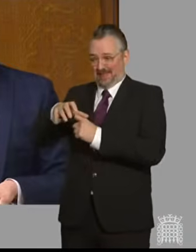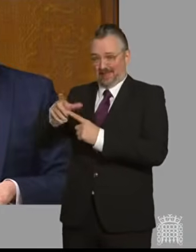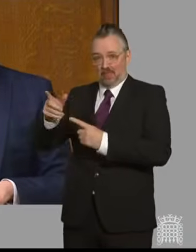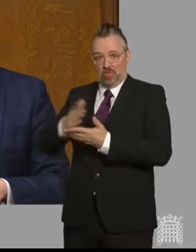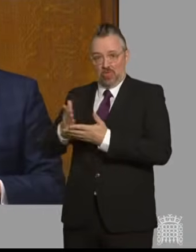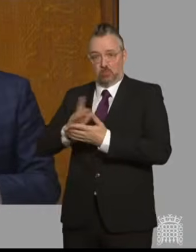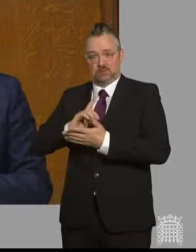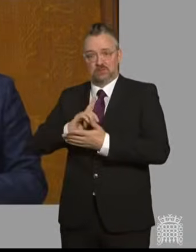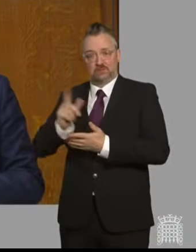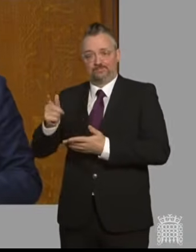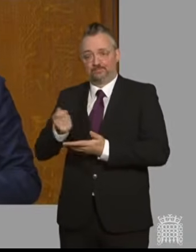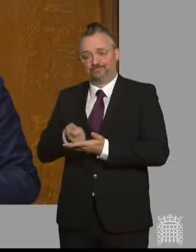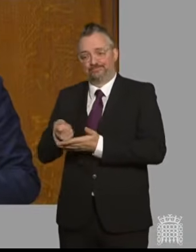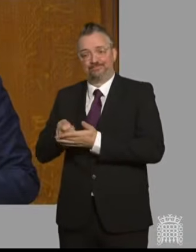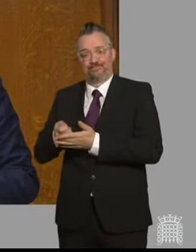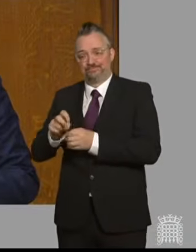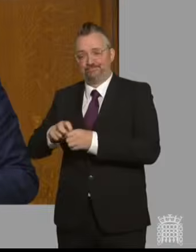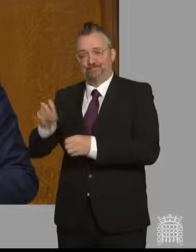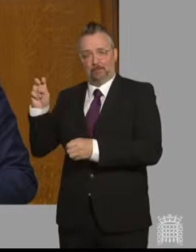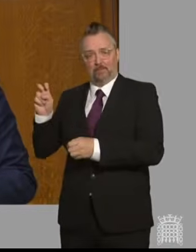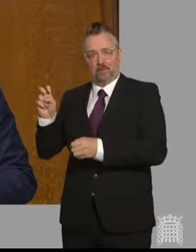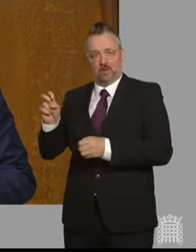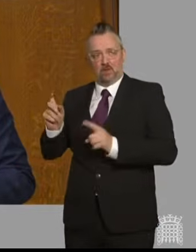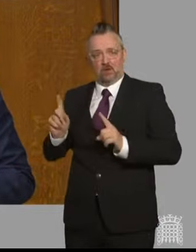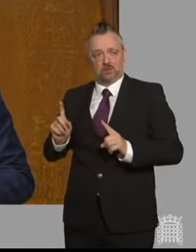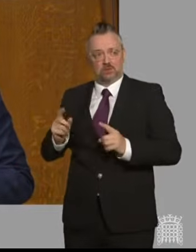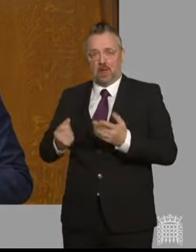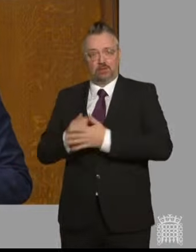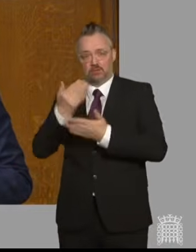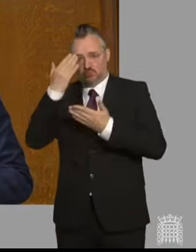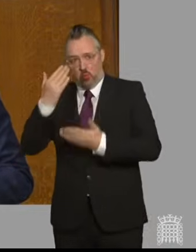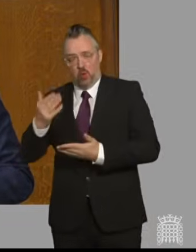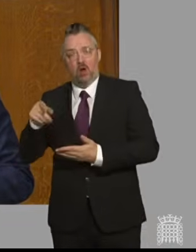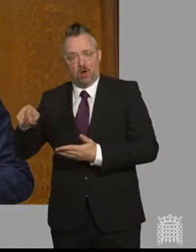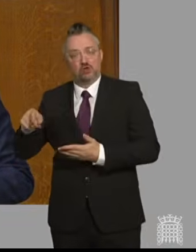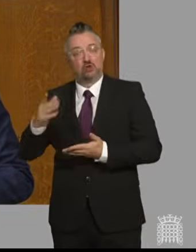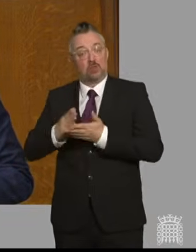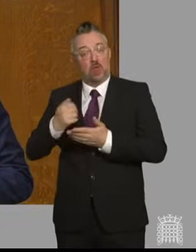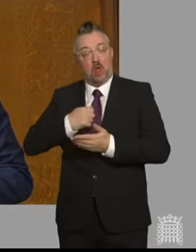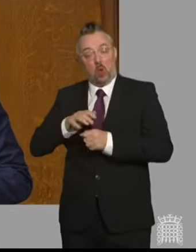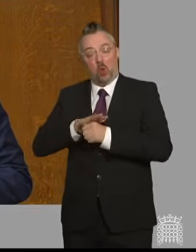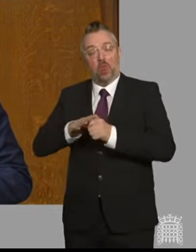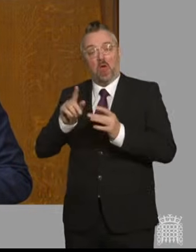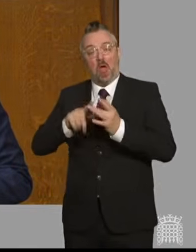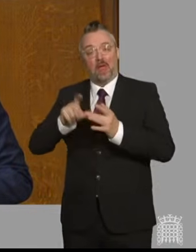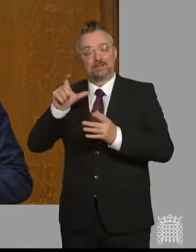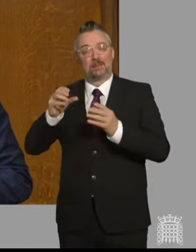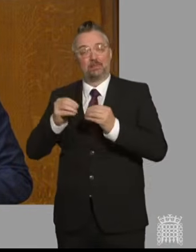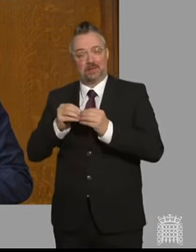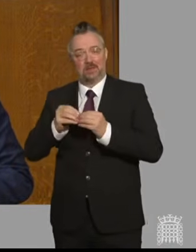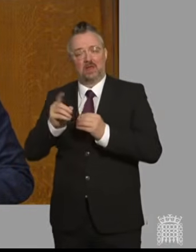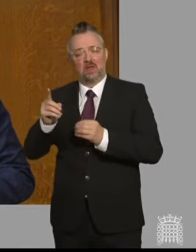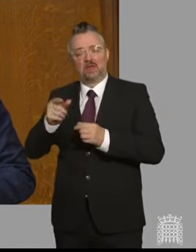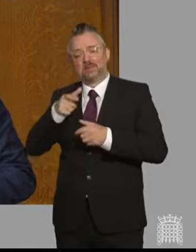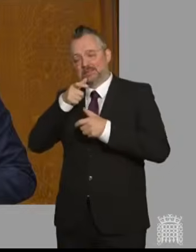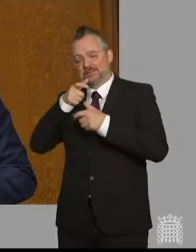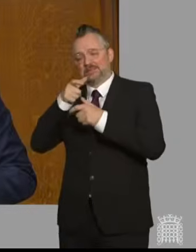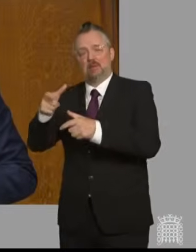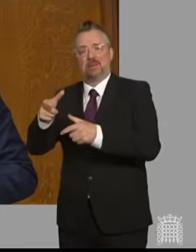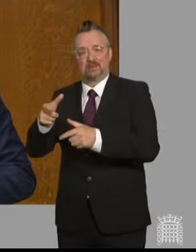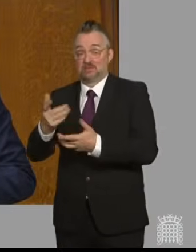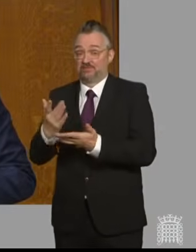the local ICB has issued a very weak statement. The local Lib Dem-run council is refusing to meet the practice and